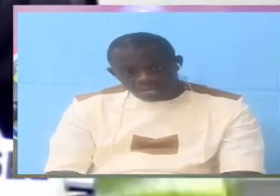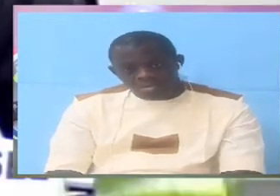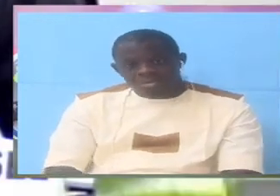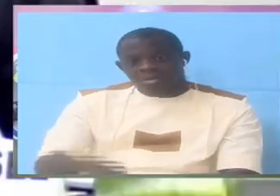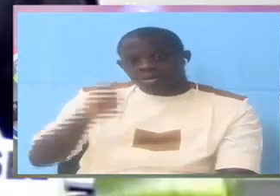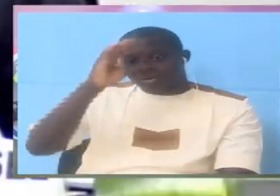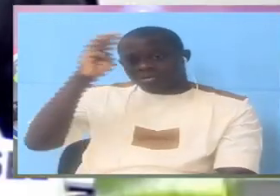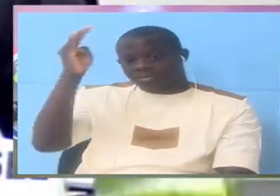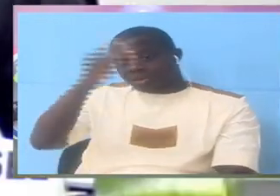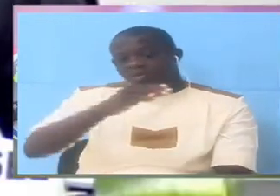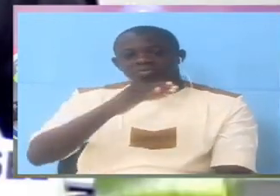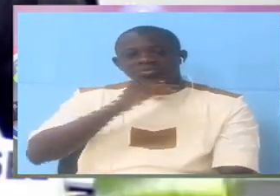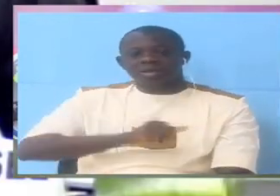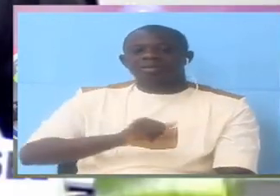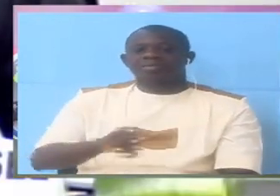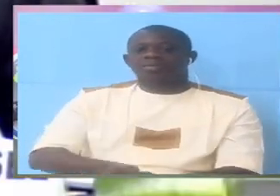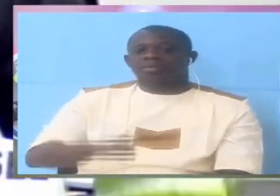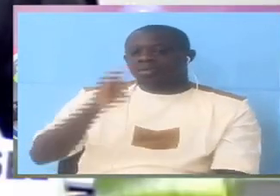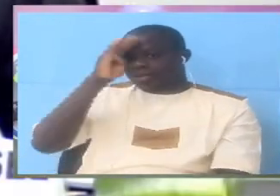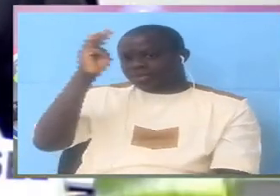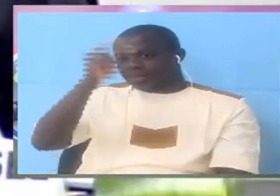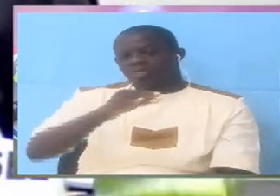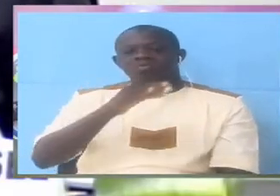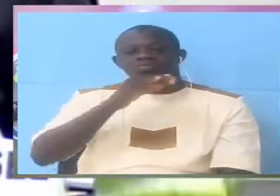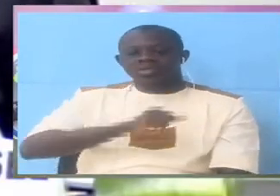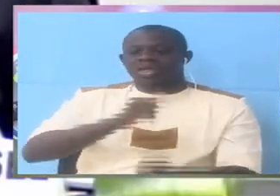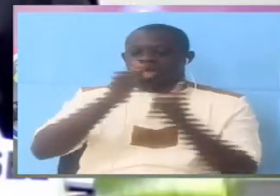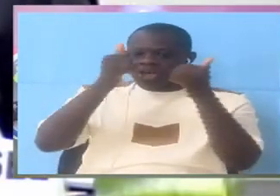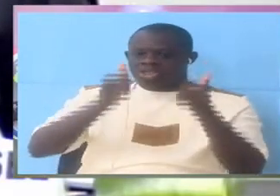Thank you, sir. Thank you, Mr. Chair.